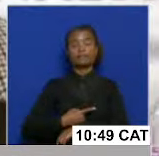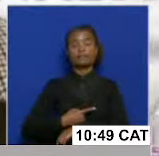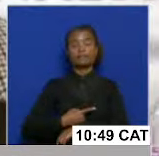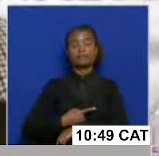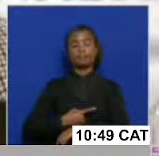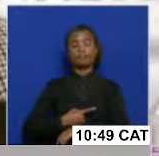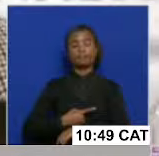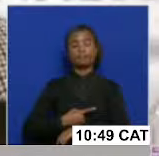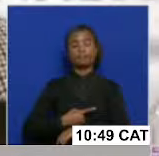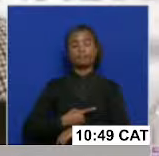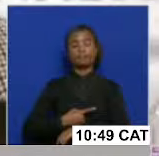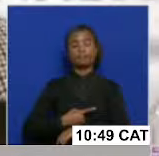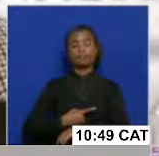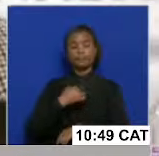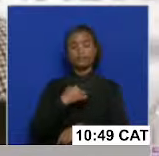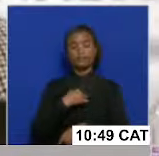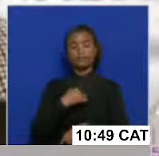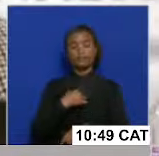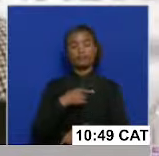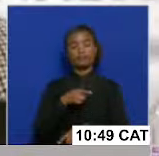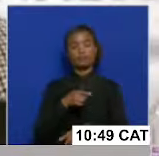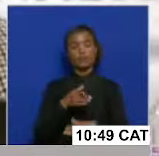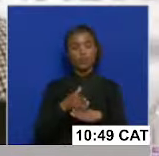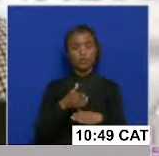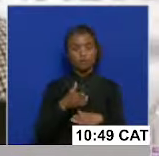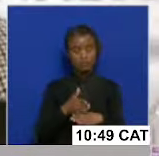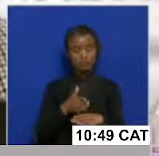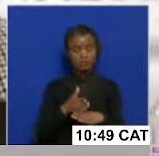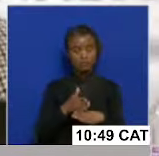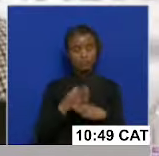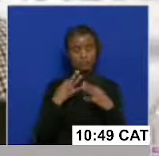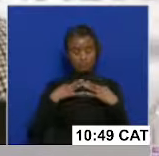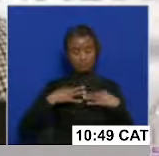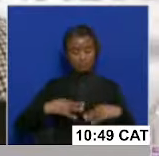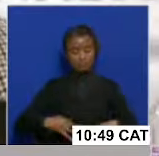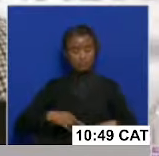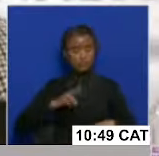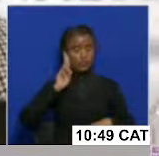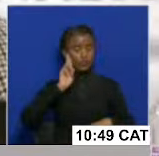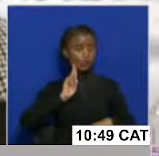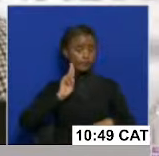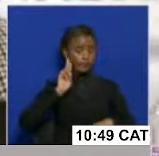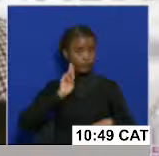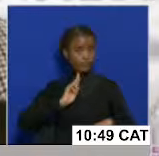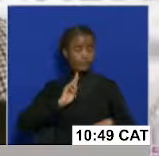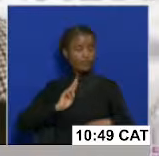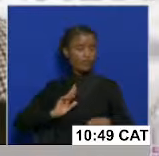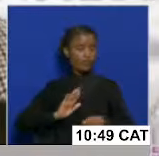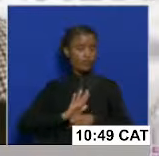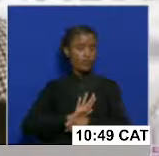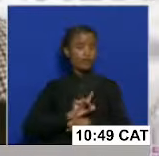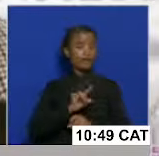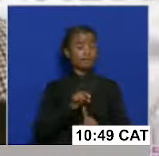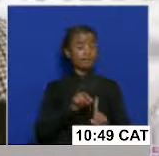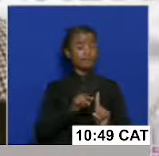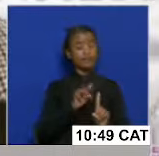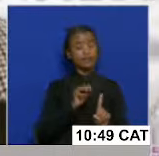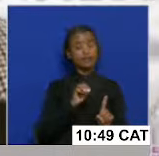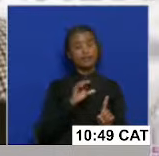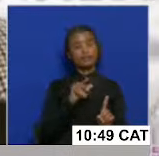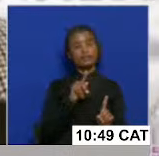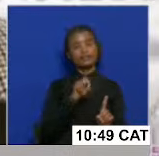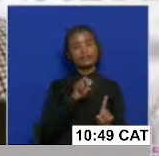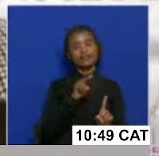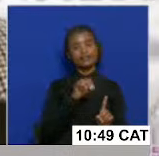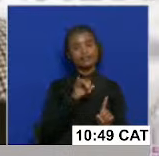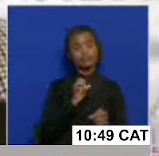I was on duty in full uniform. This is Officer Mackenzie speaking. He says, I was on duty in full uniform and equipment